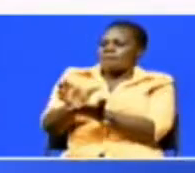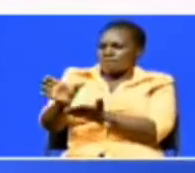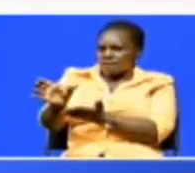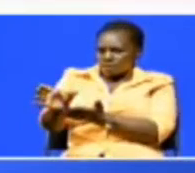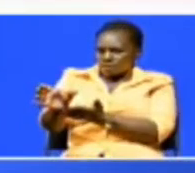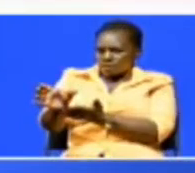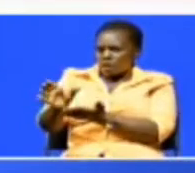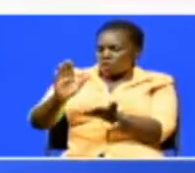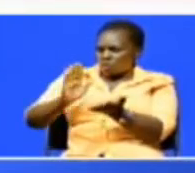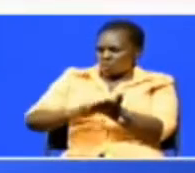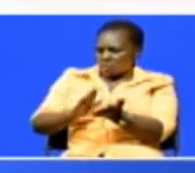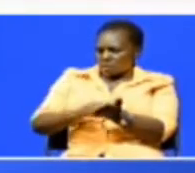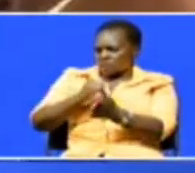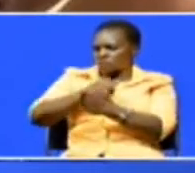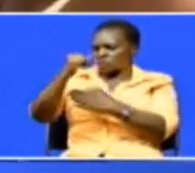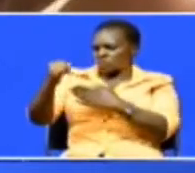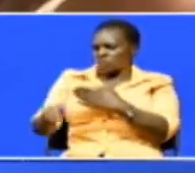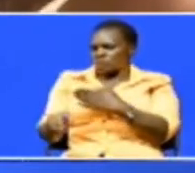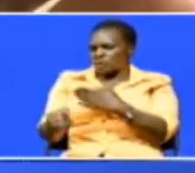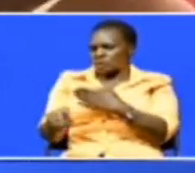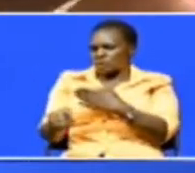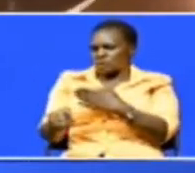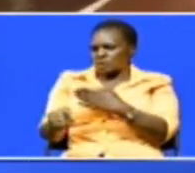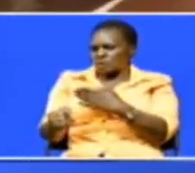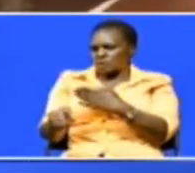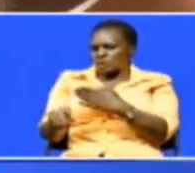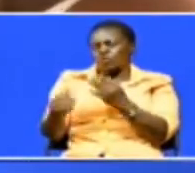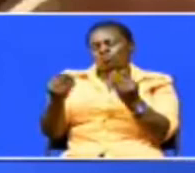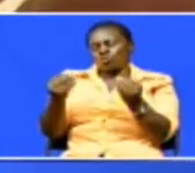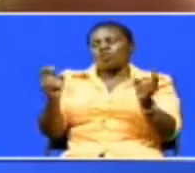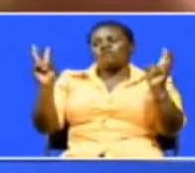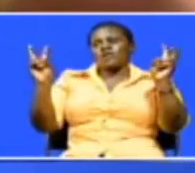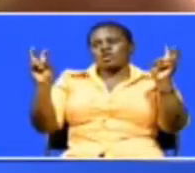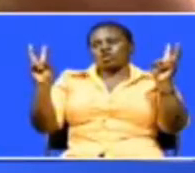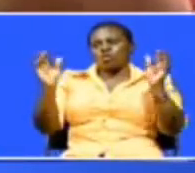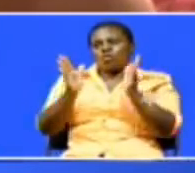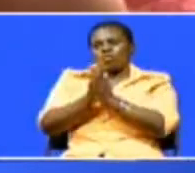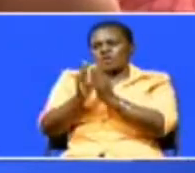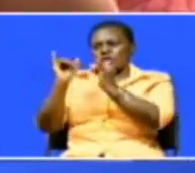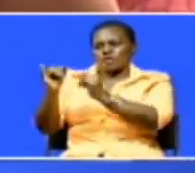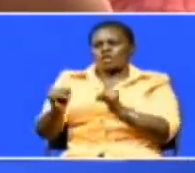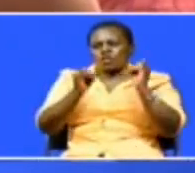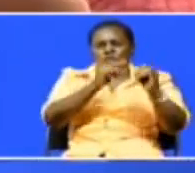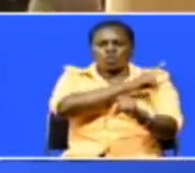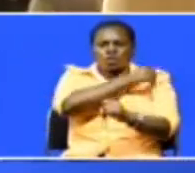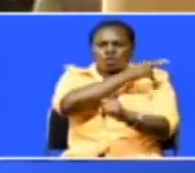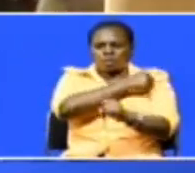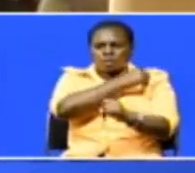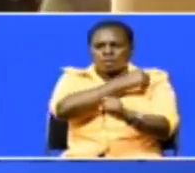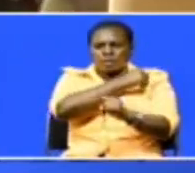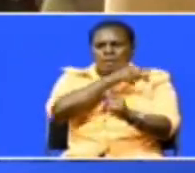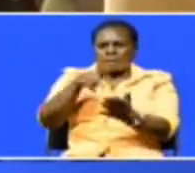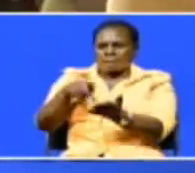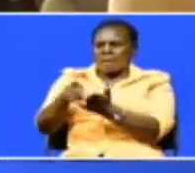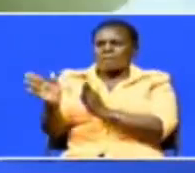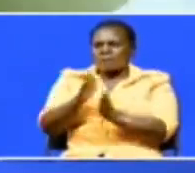when reached for a comment, the insurer through Talasho Jing said it was addressing the issue with the individual hospitals and will be releasing payment